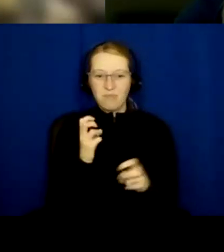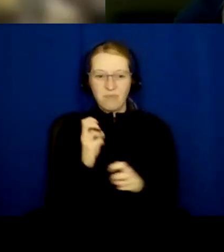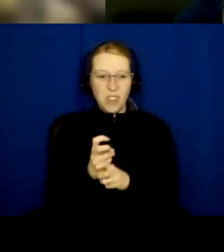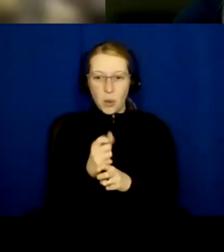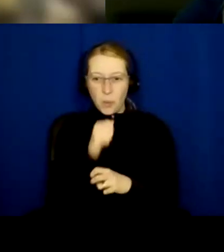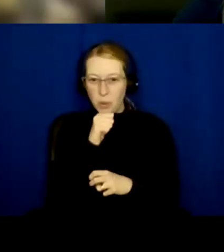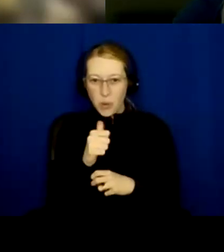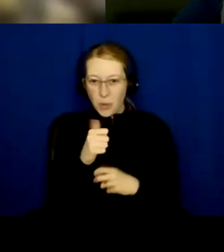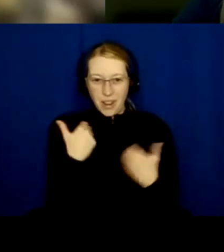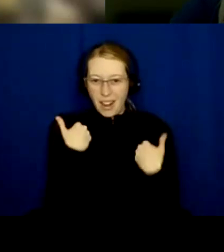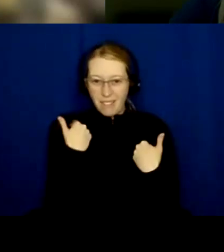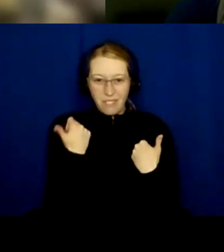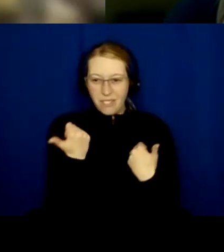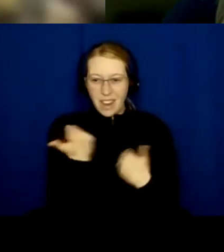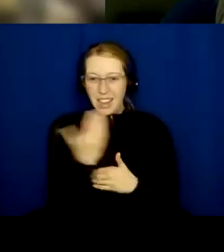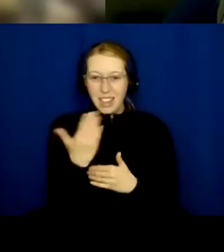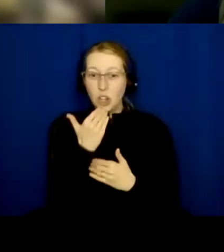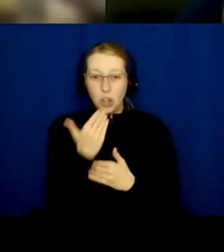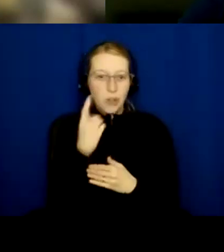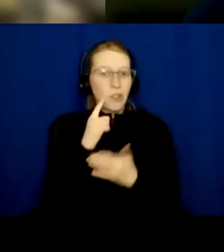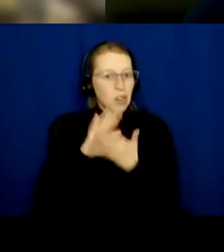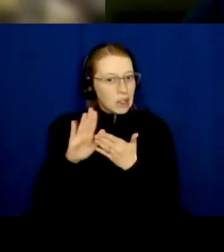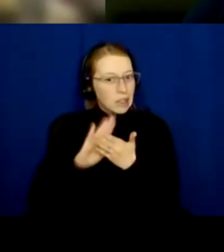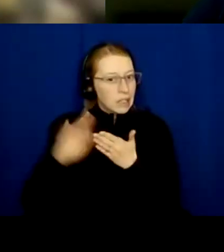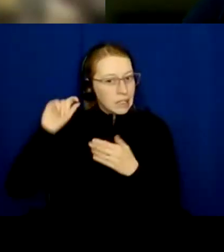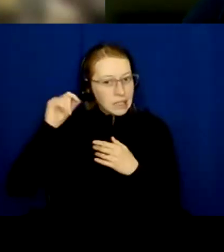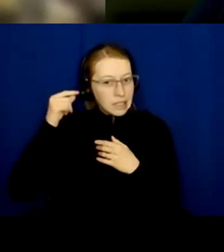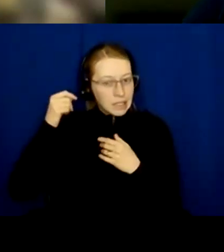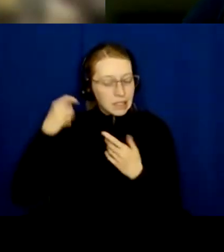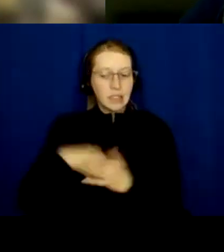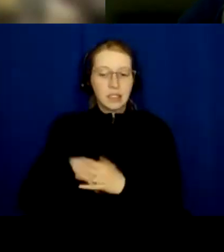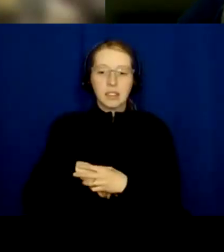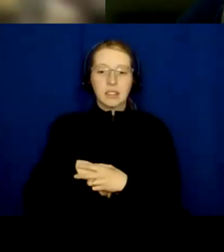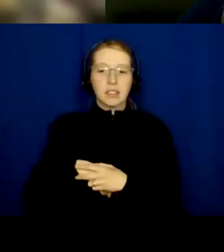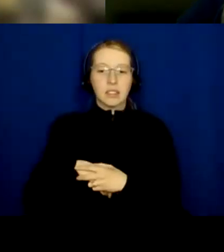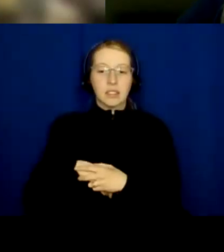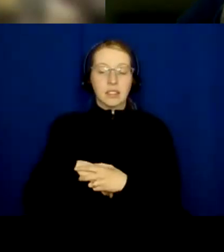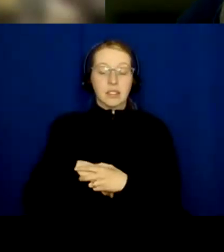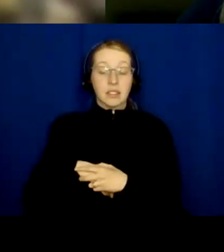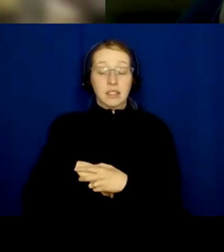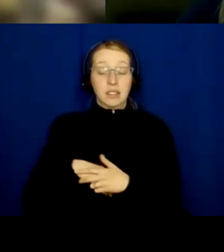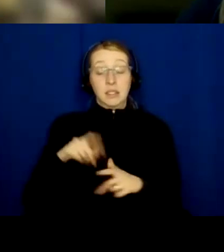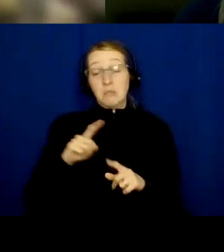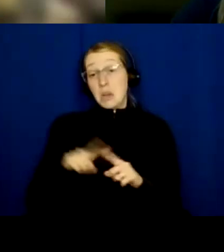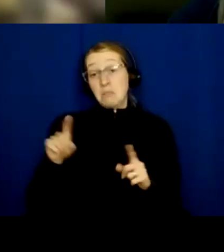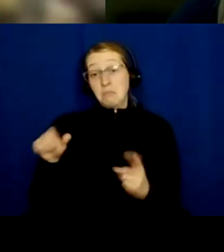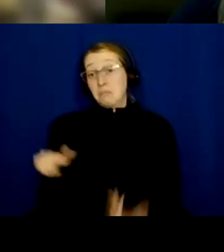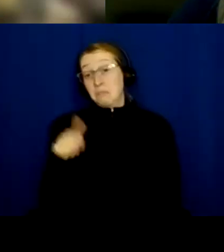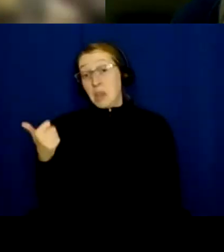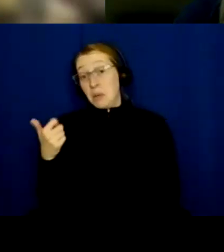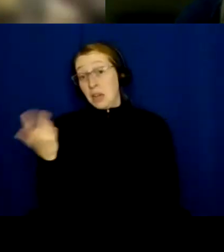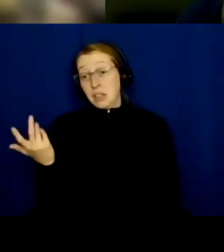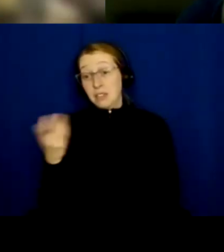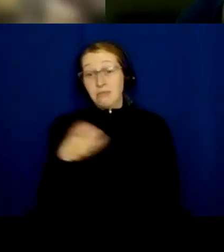being the biggest factor for most people around me that I've noticed. But other than that, drink lots of